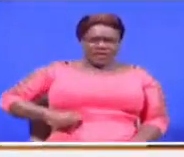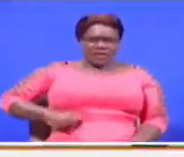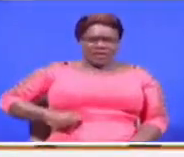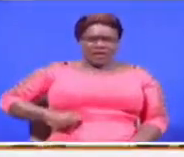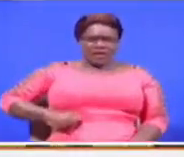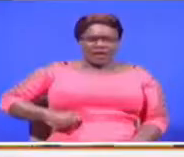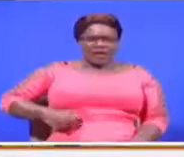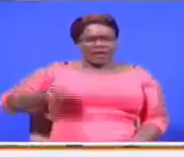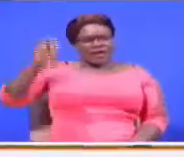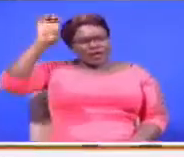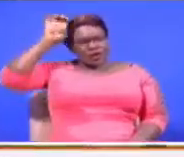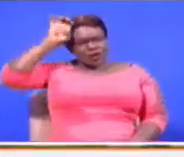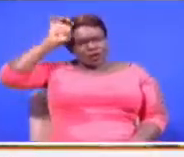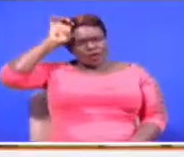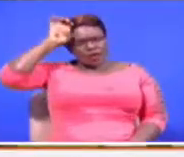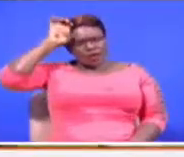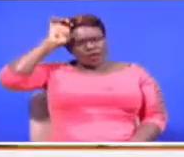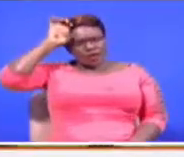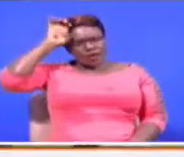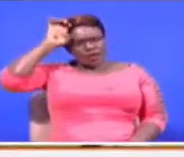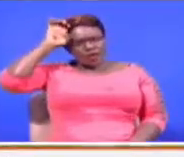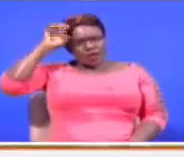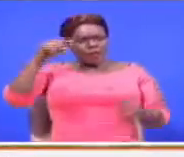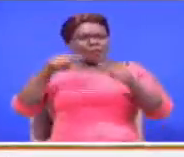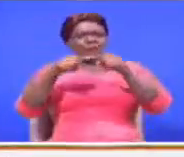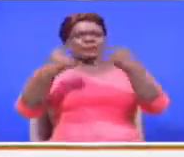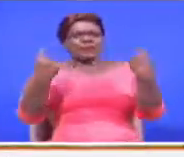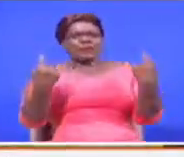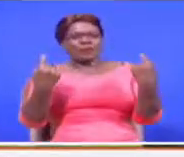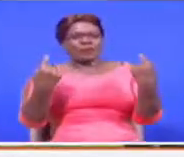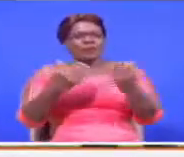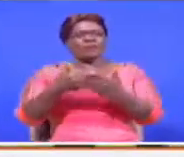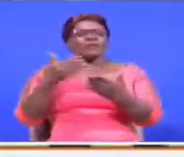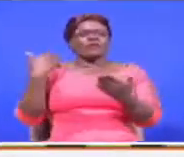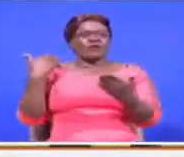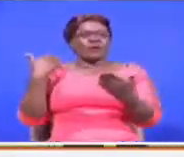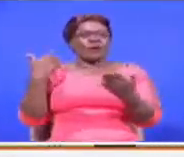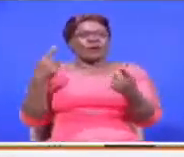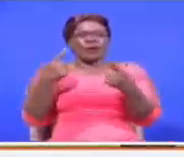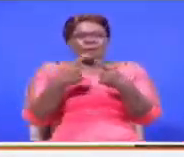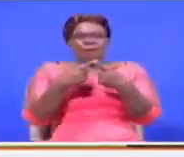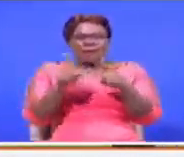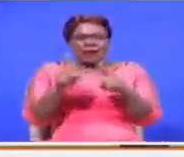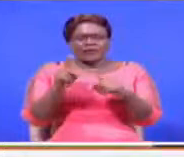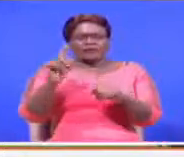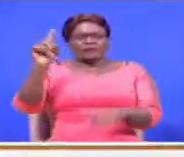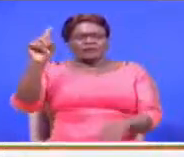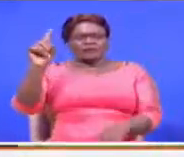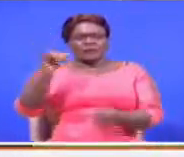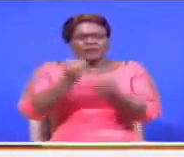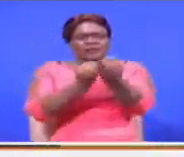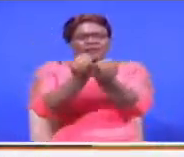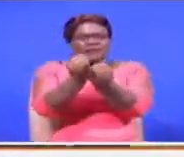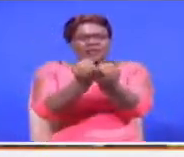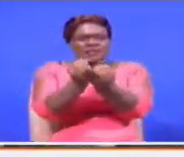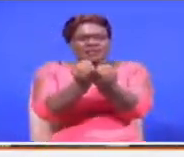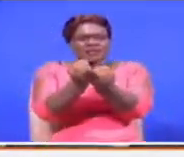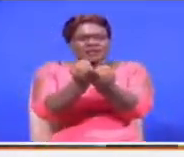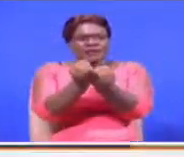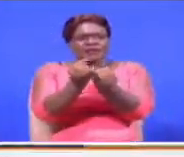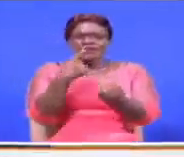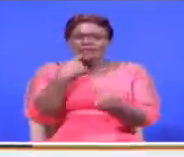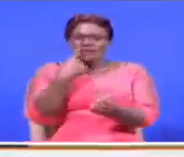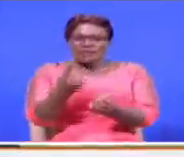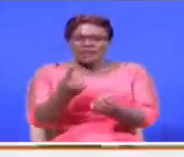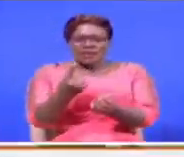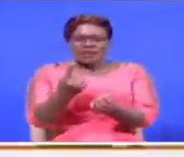Jackson Kiplagat Mandago walionekana kutofautiana hapo awali, ila mnamo Jumamosi walijishajiisha na kusema